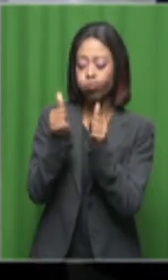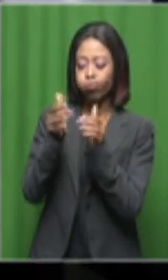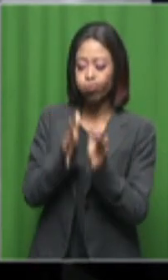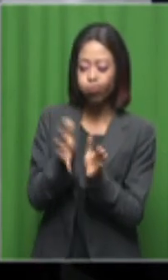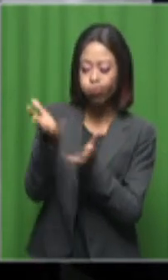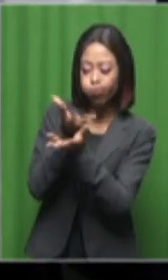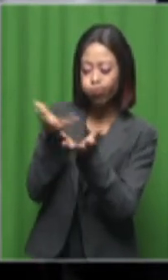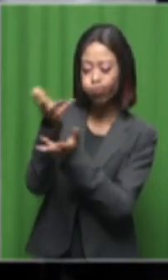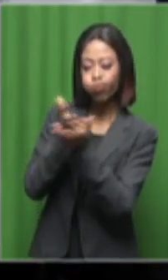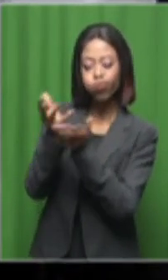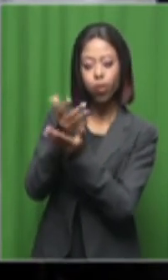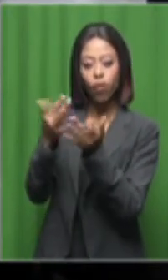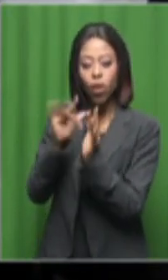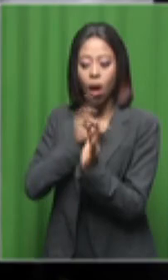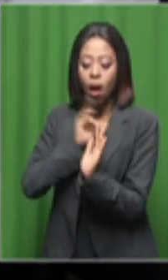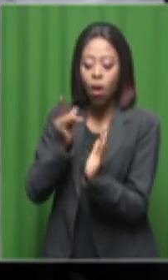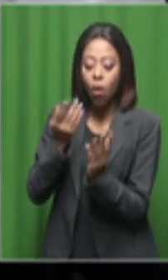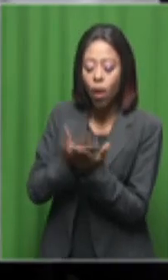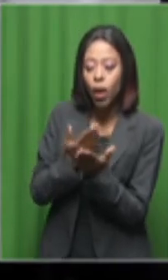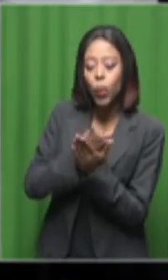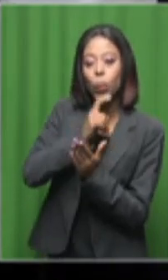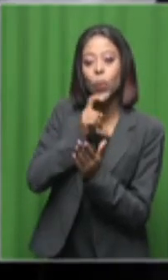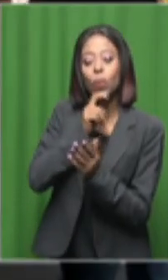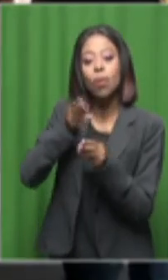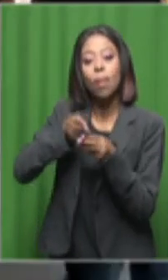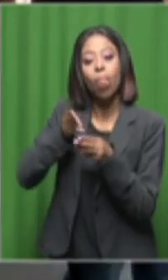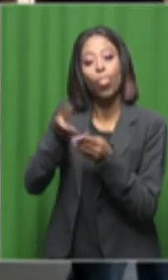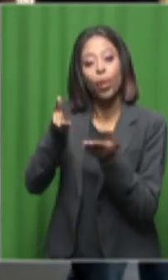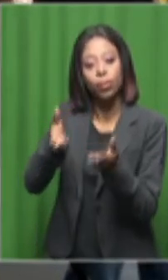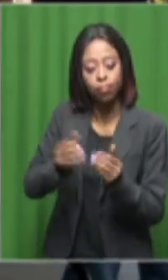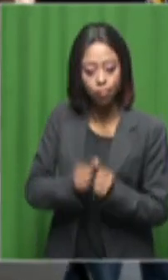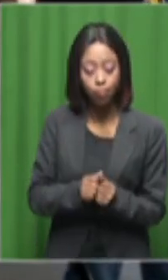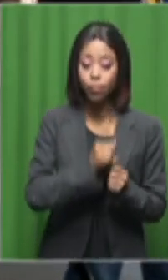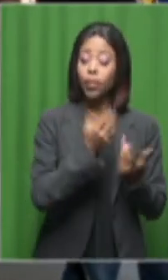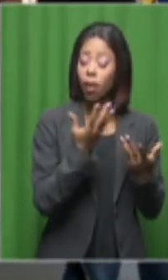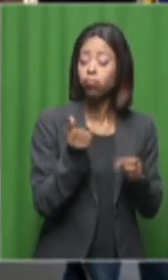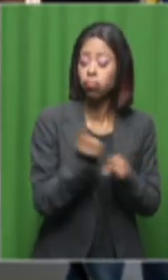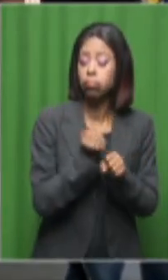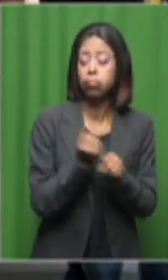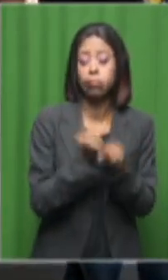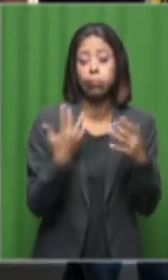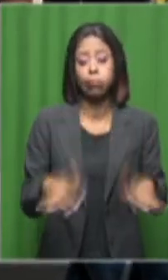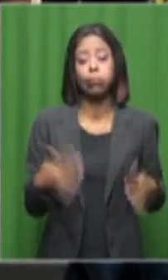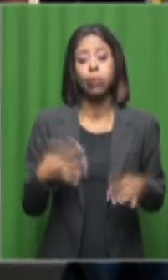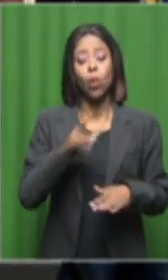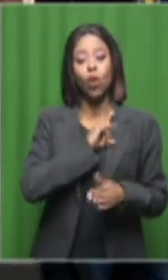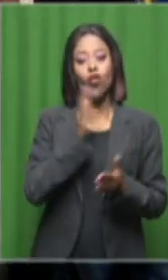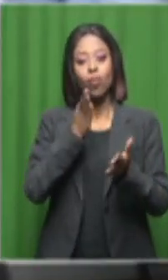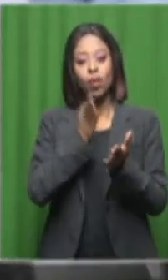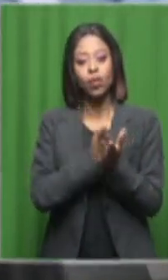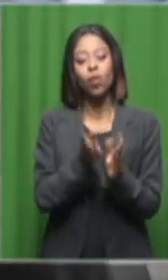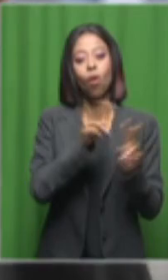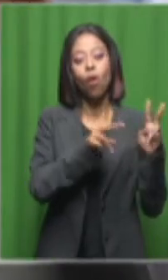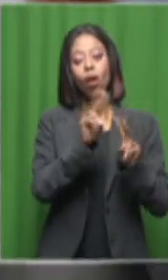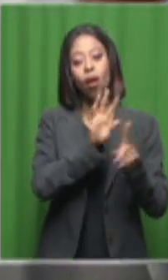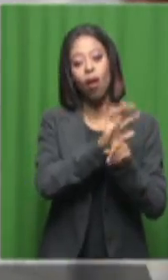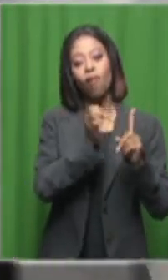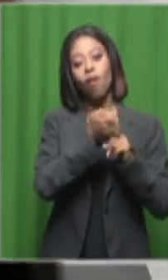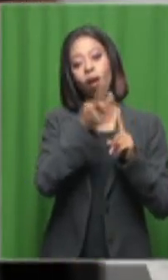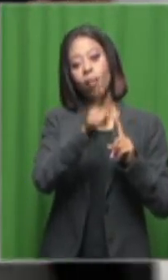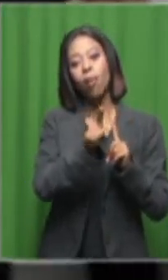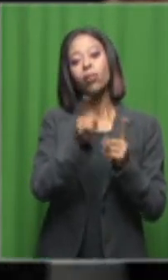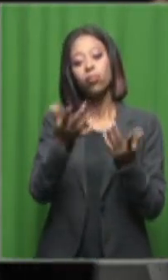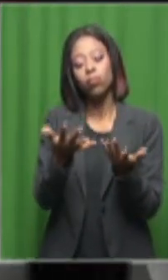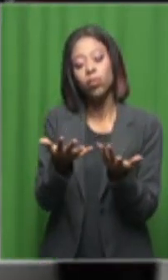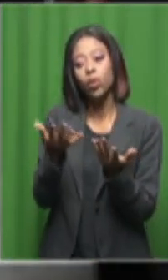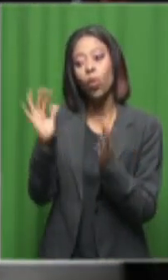green hydrogen's potential. Ramakgopa indicated that a lot of work has been done to ensure that the regulatory environment will augur well for